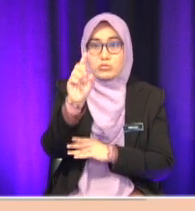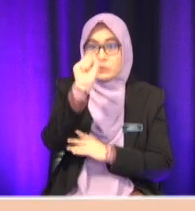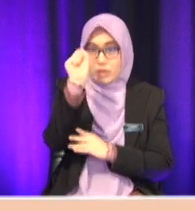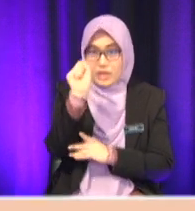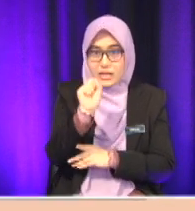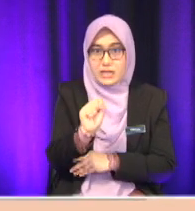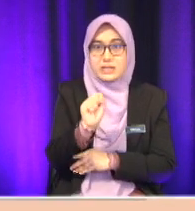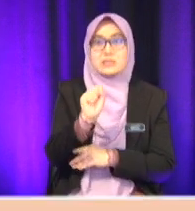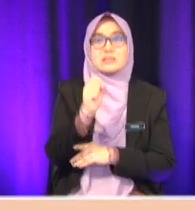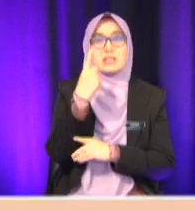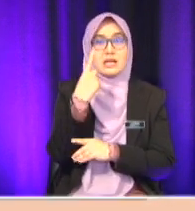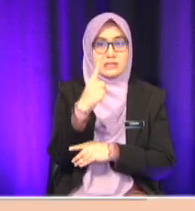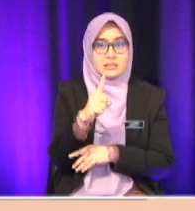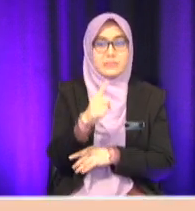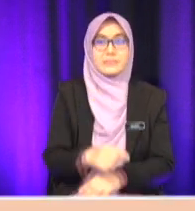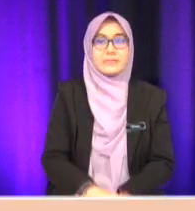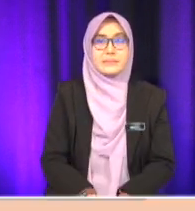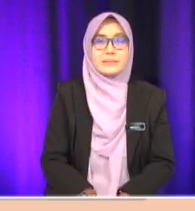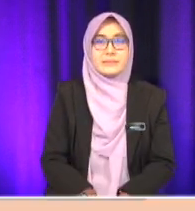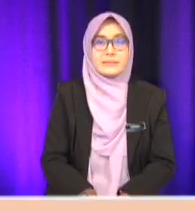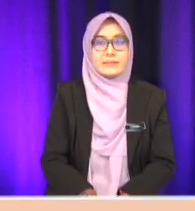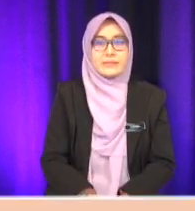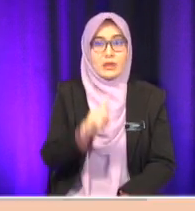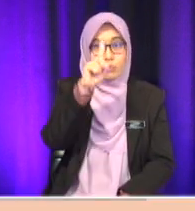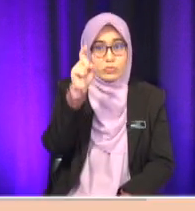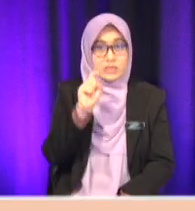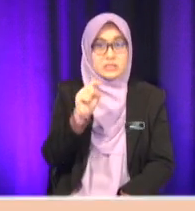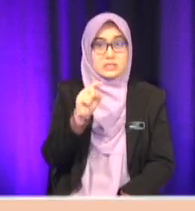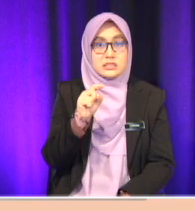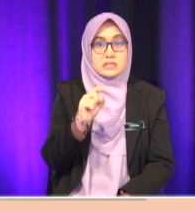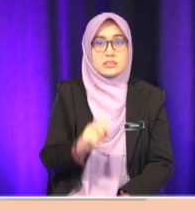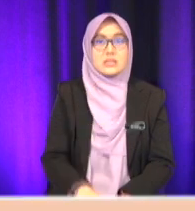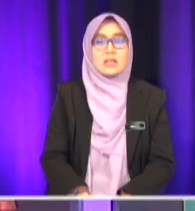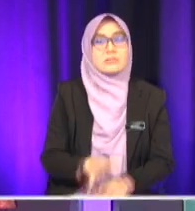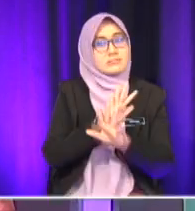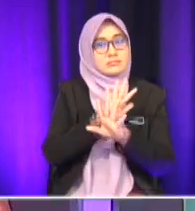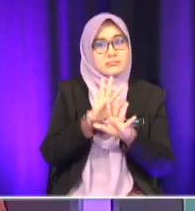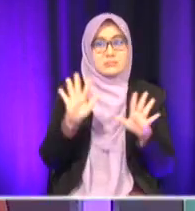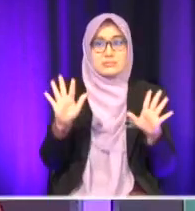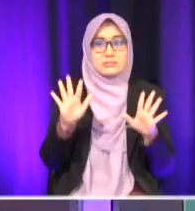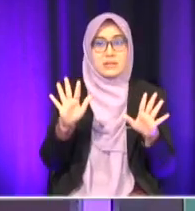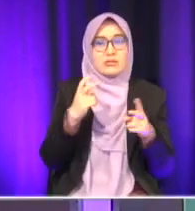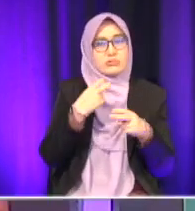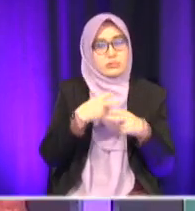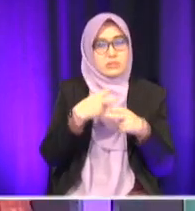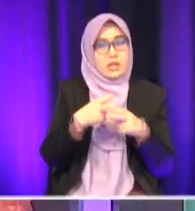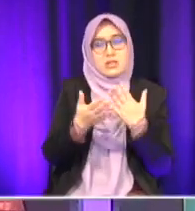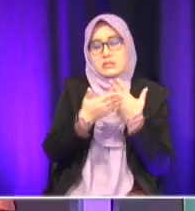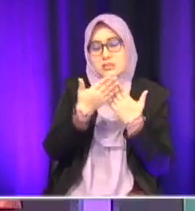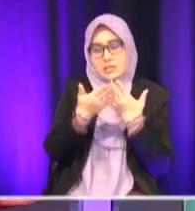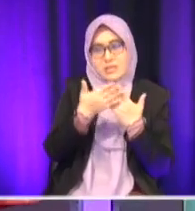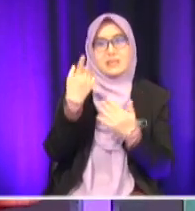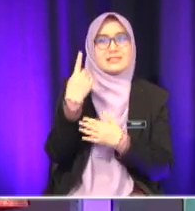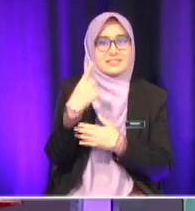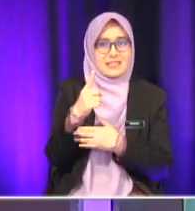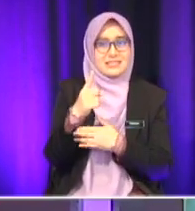and frankly speaking, the questions are not that tough. It's quite easy. Okay, so here,